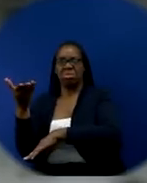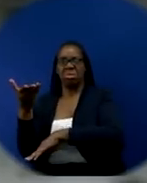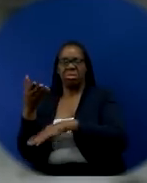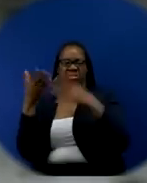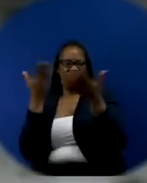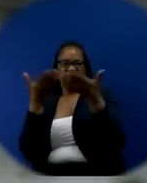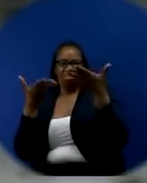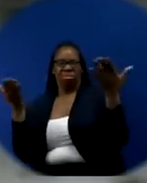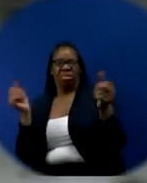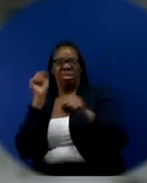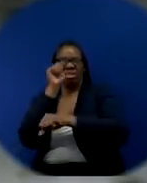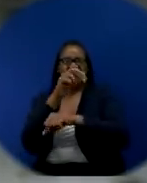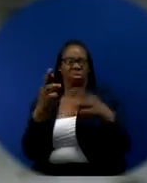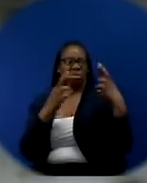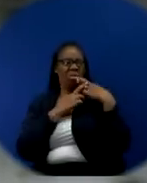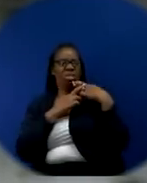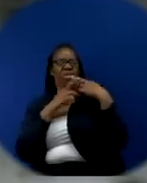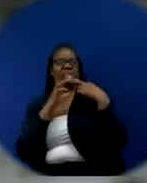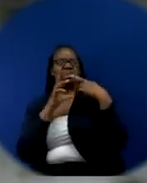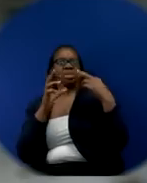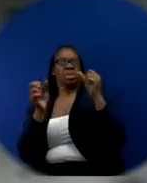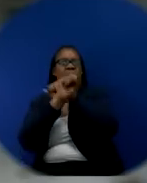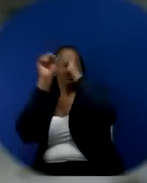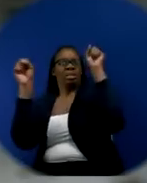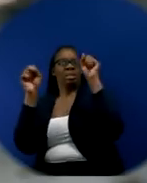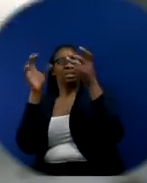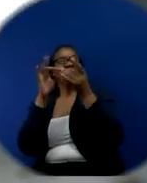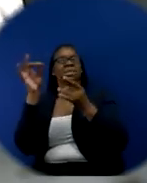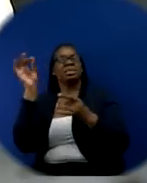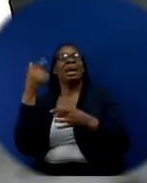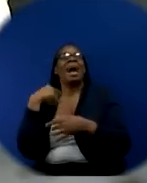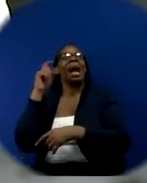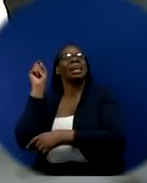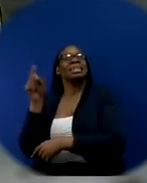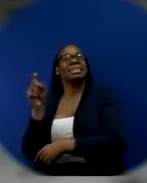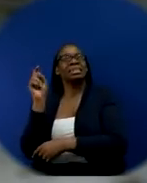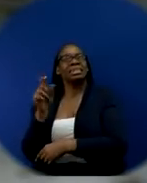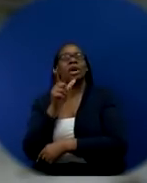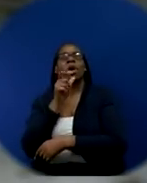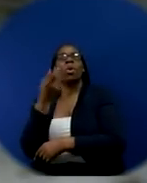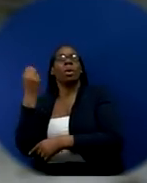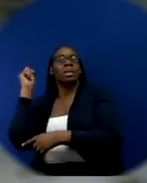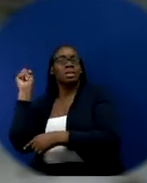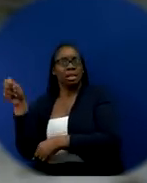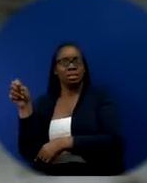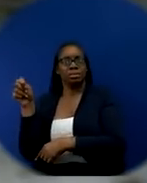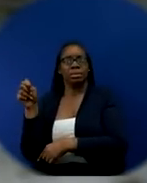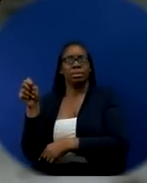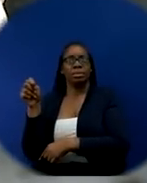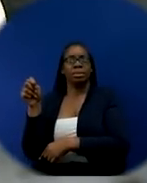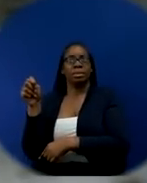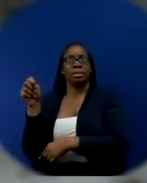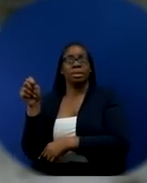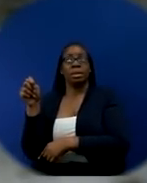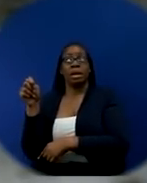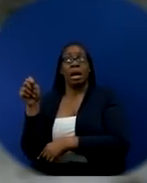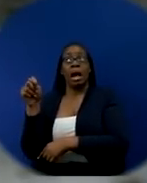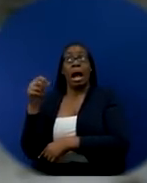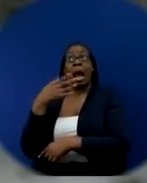get in the way of a relationship with the Savior, in a relationship with the Spirit. I need somebody who can testify, I'm sticking with the